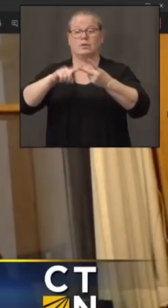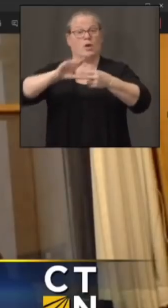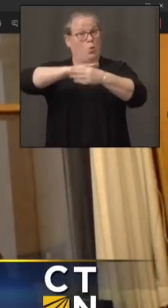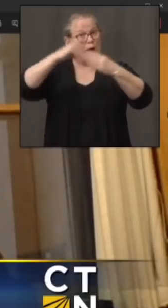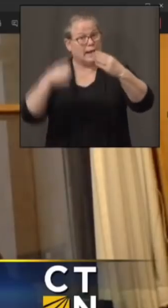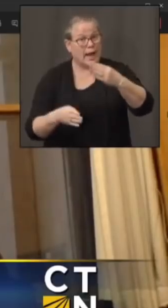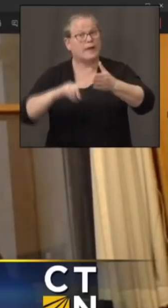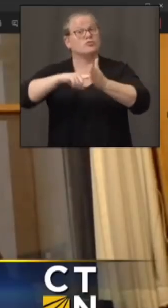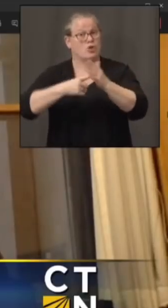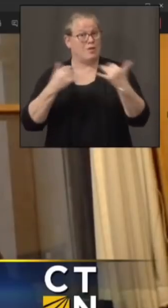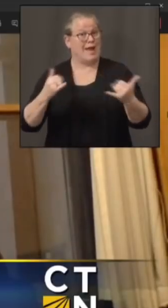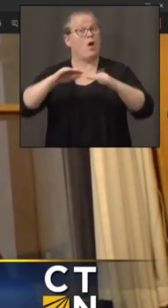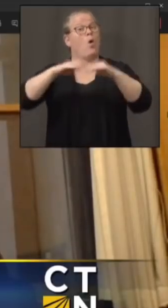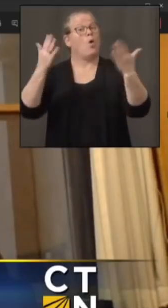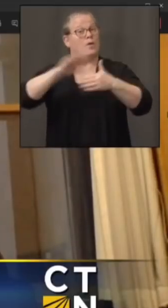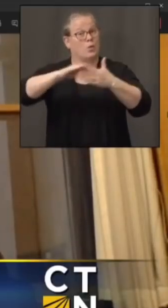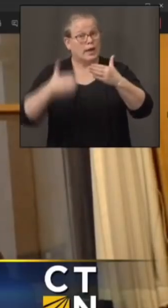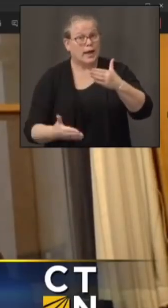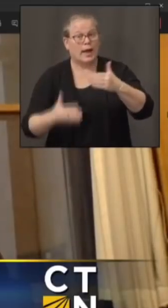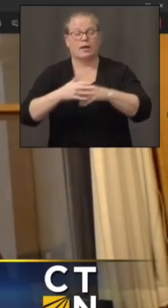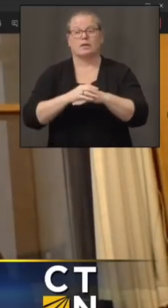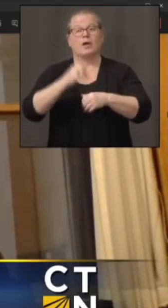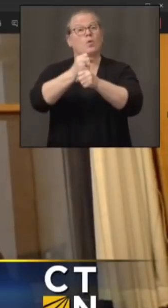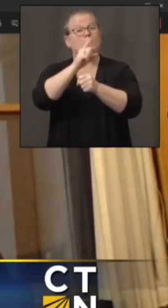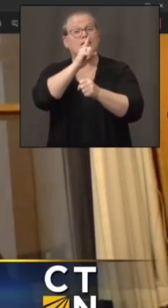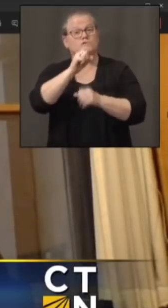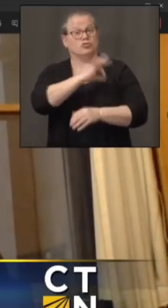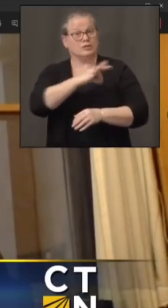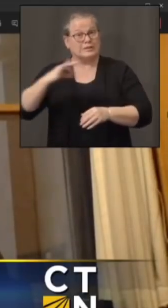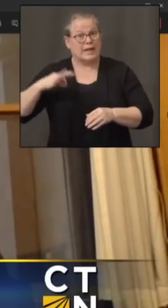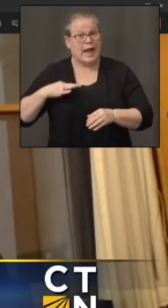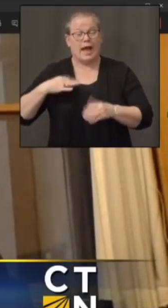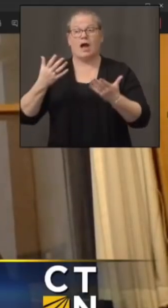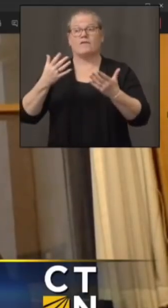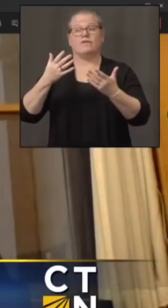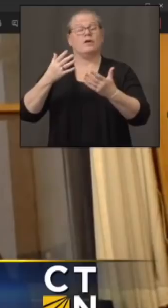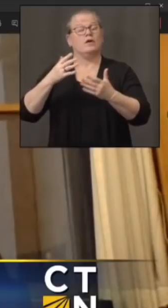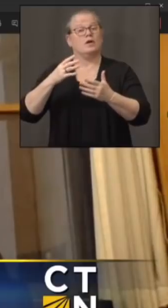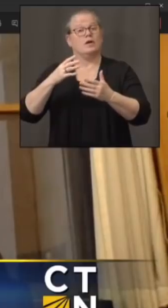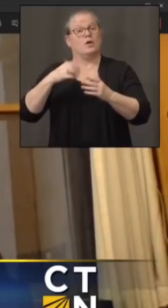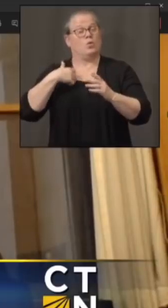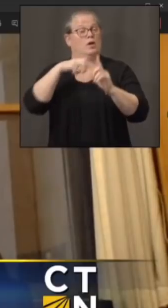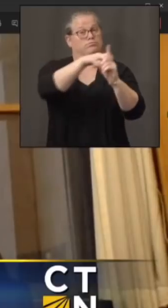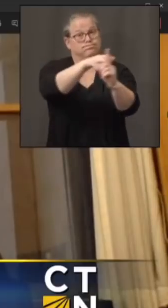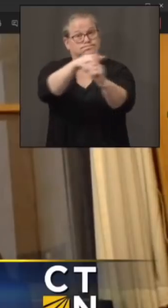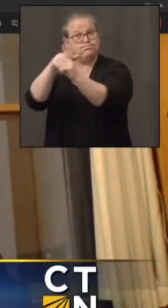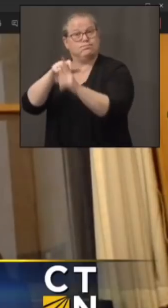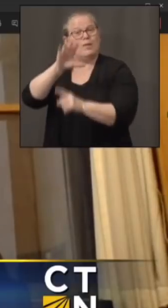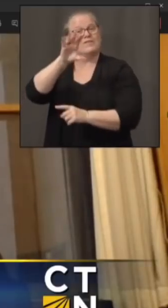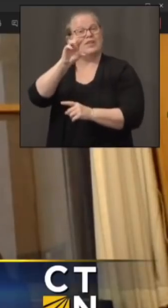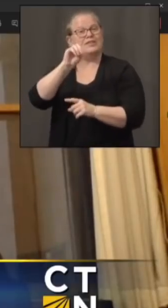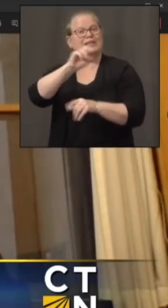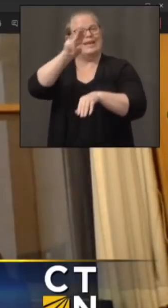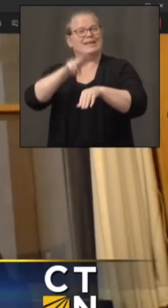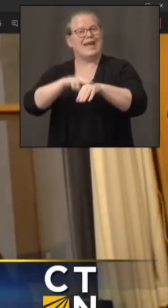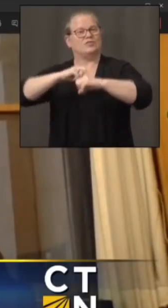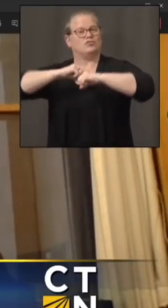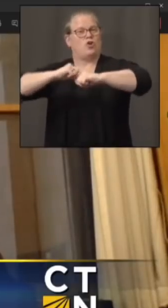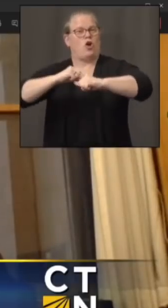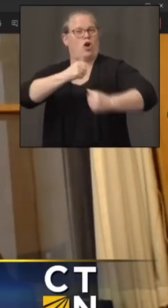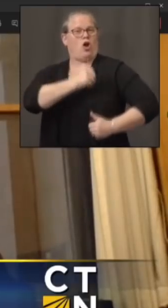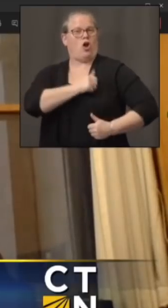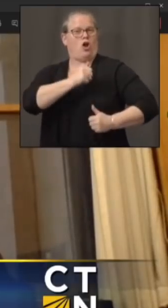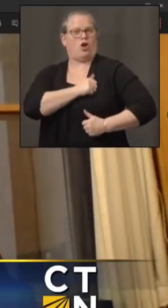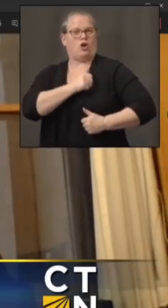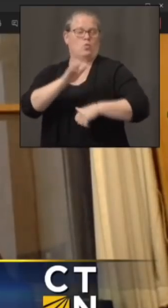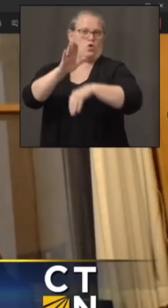financial supports from the state as well as staffing. We're deploying 50 National Guard members to help deal with some short-term staffing crunches in a couple of sites.